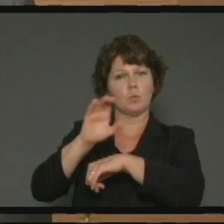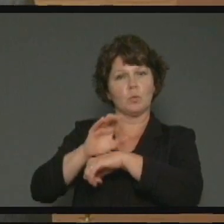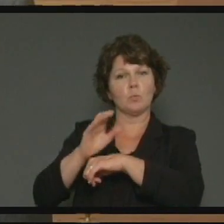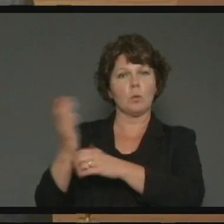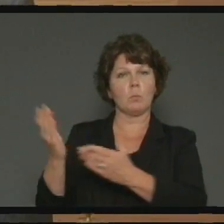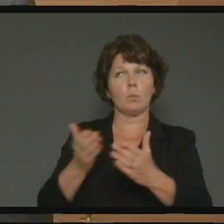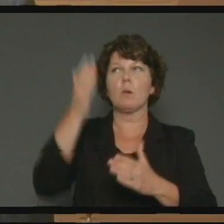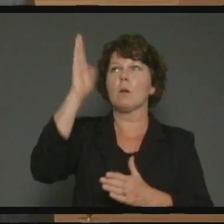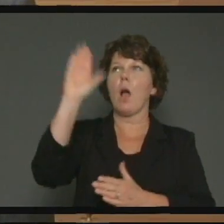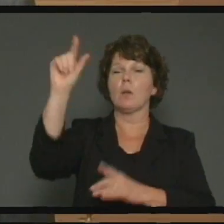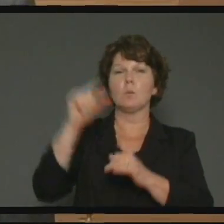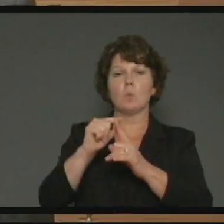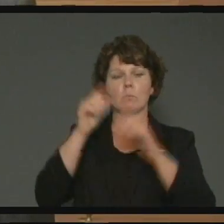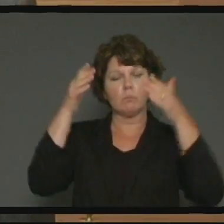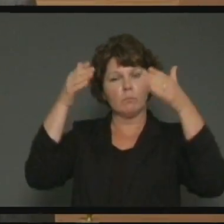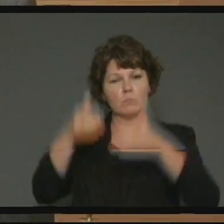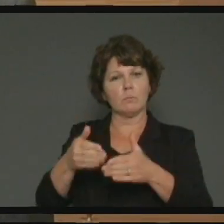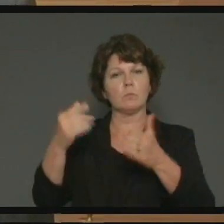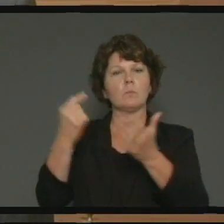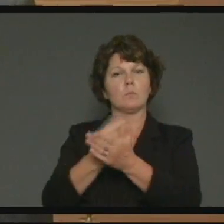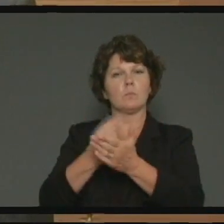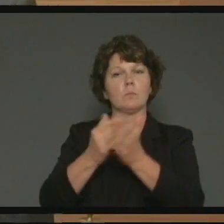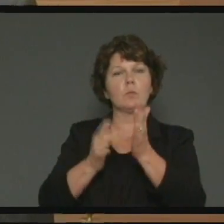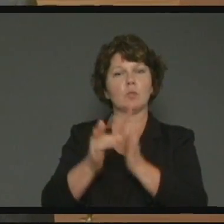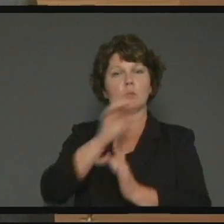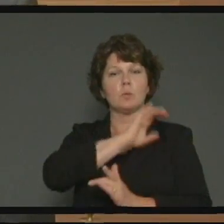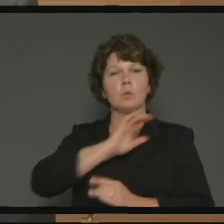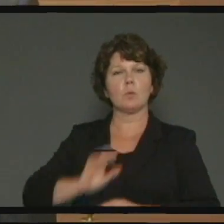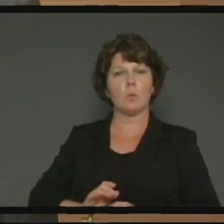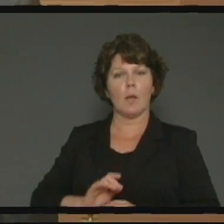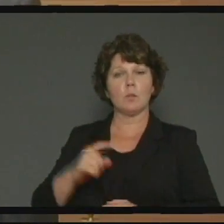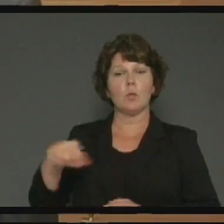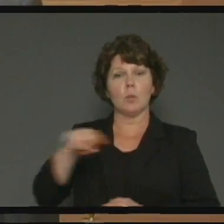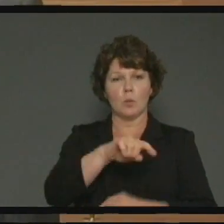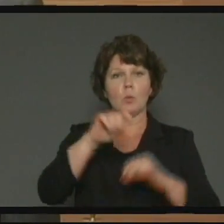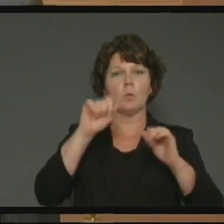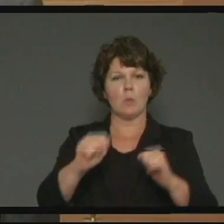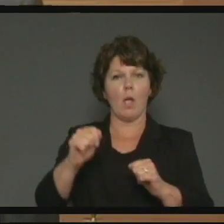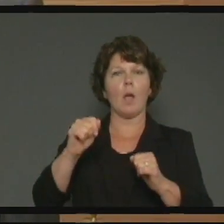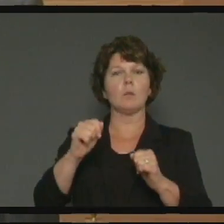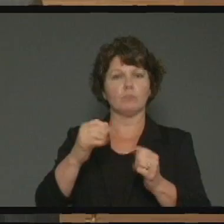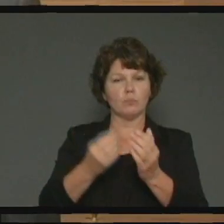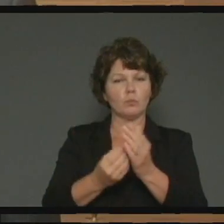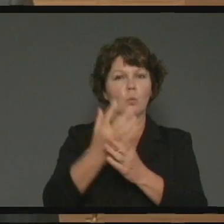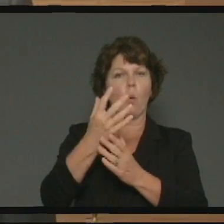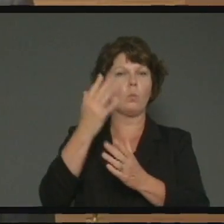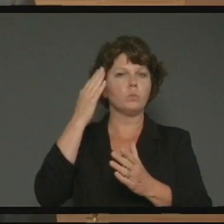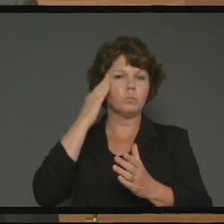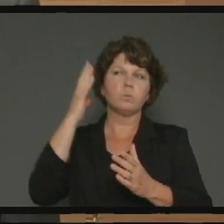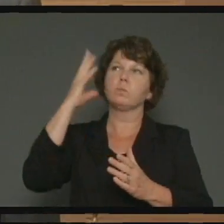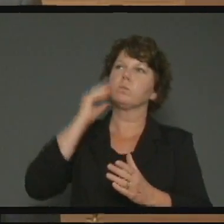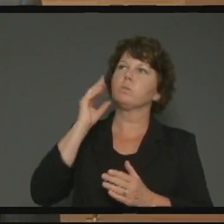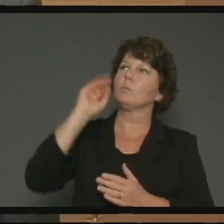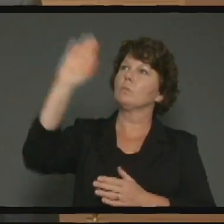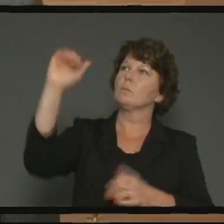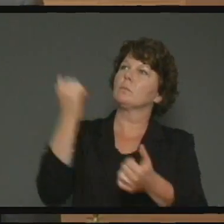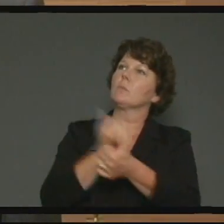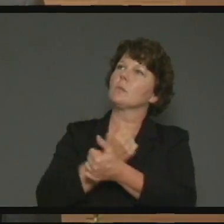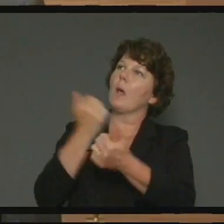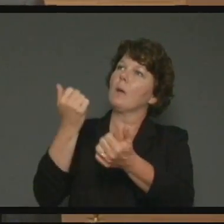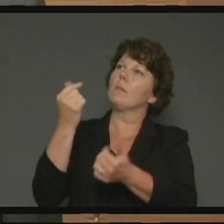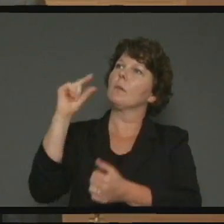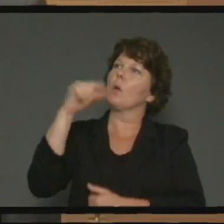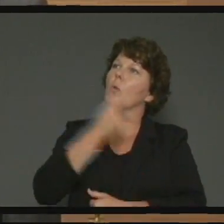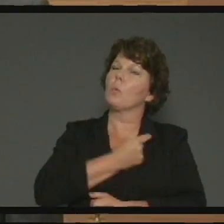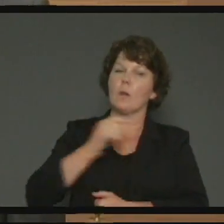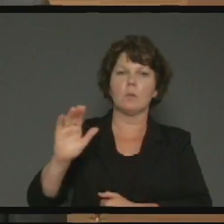Word, centered in that gospel of Jesus Christ, so that you may grow in knowing and experiencing His grace in your